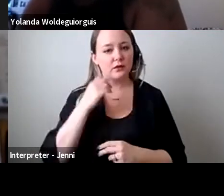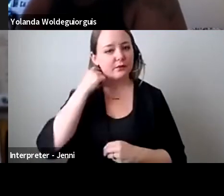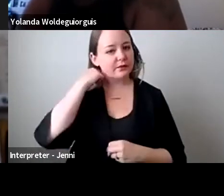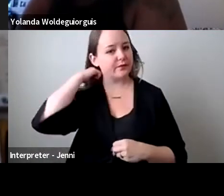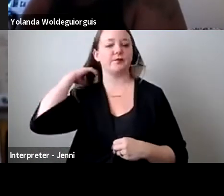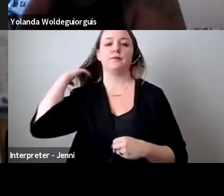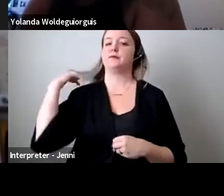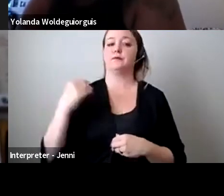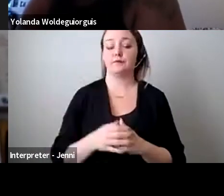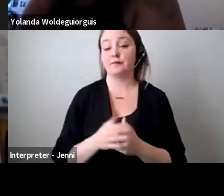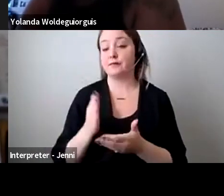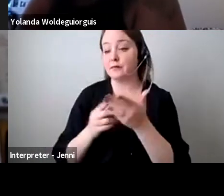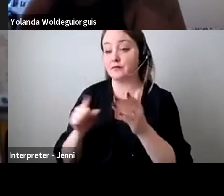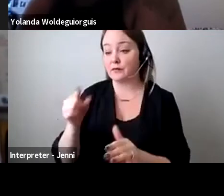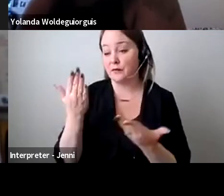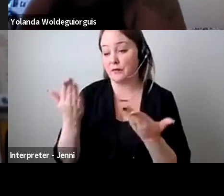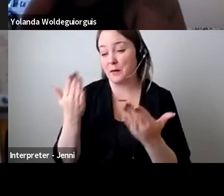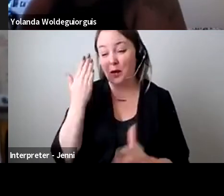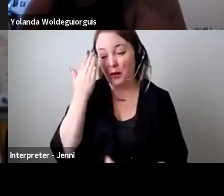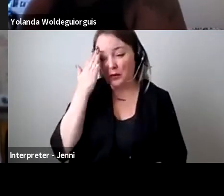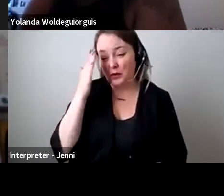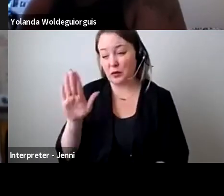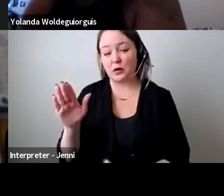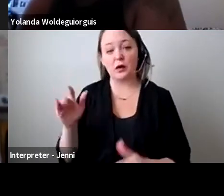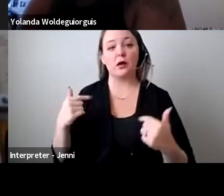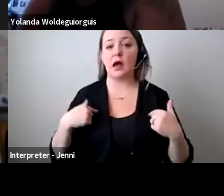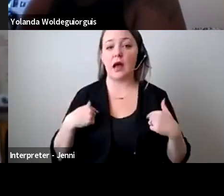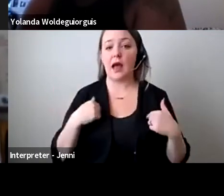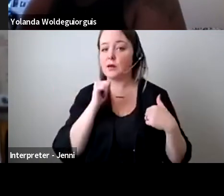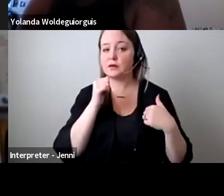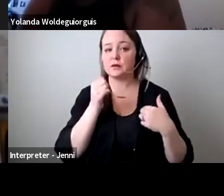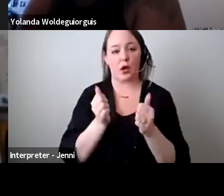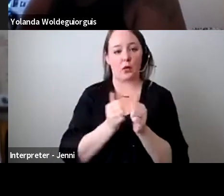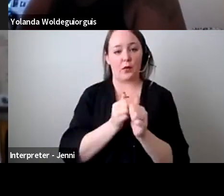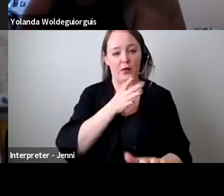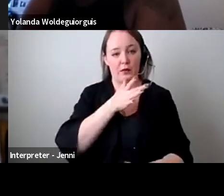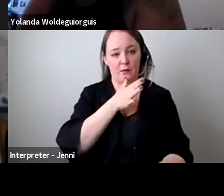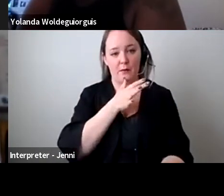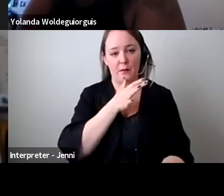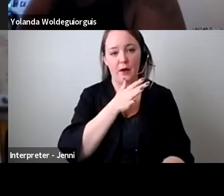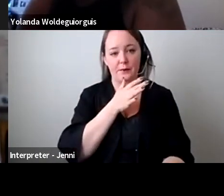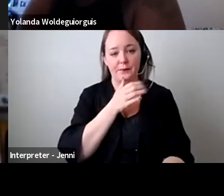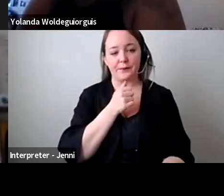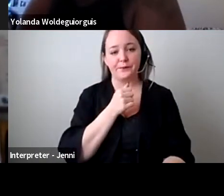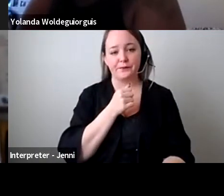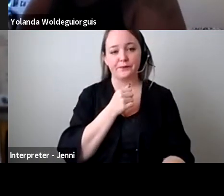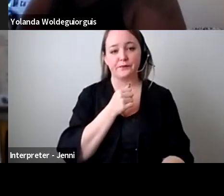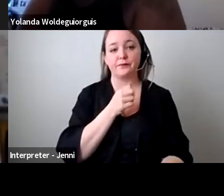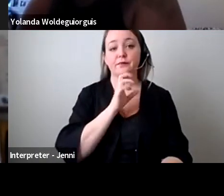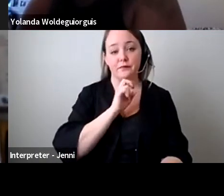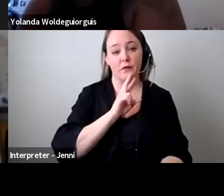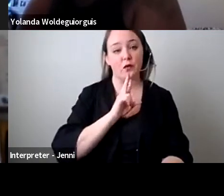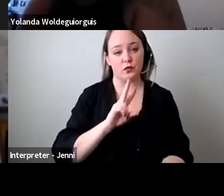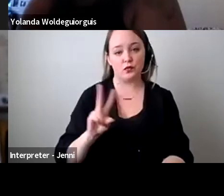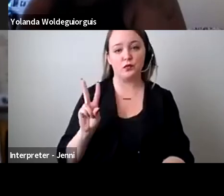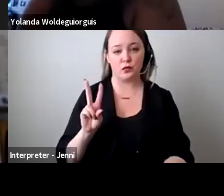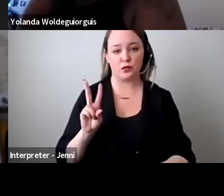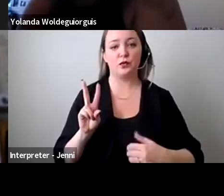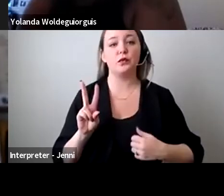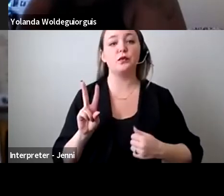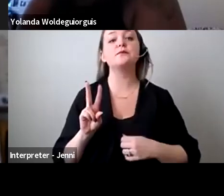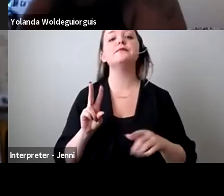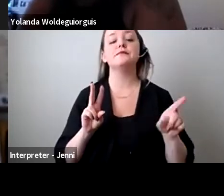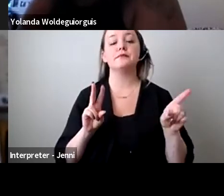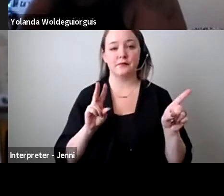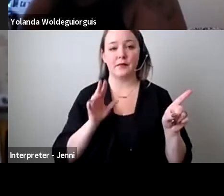for many of you don't know, I was not with my mom when I 2 years old. She had